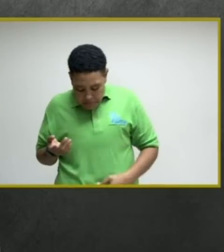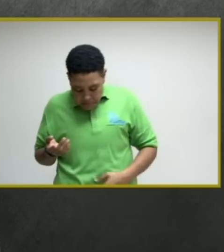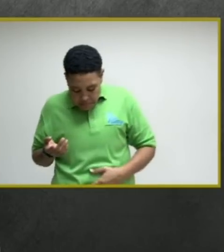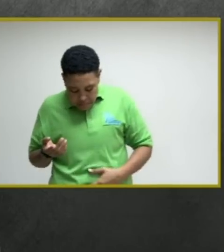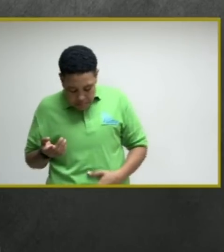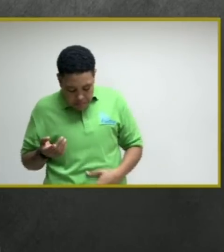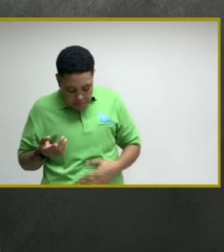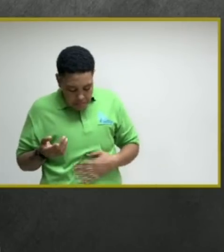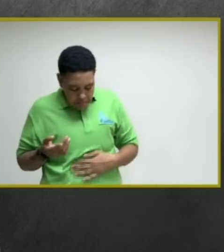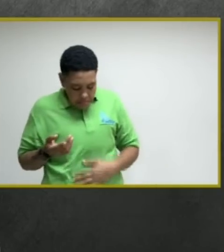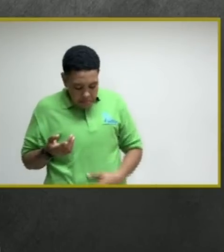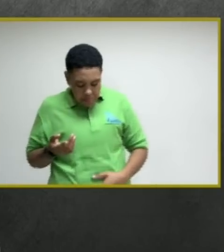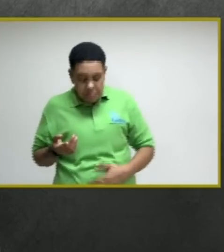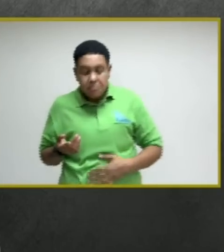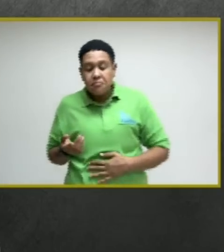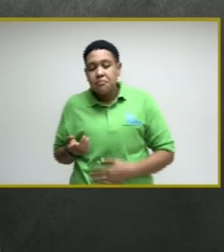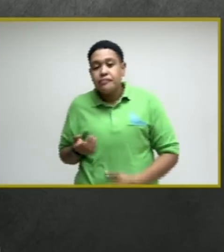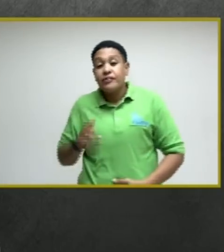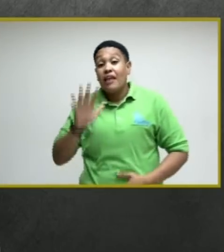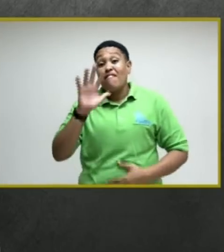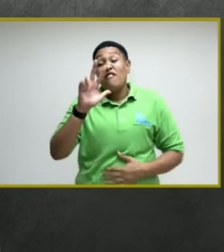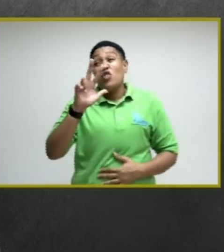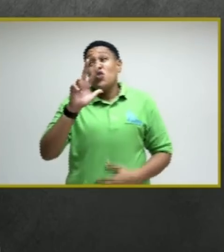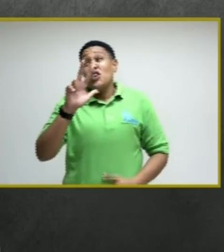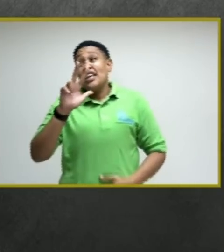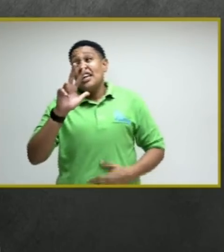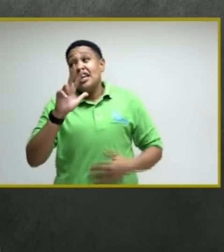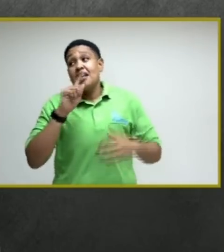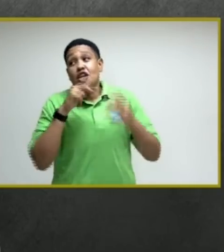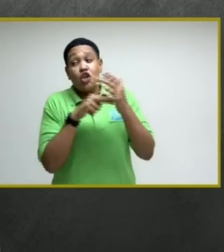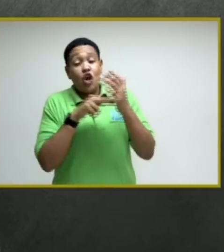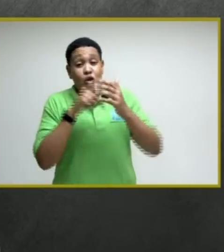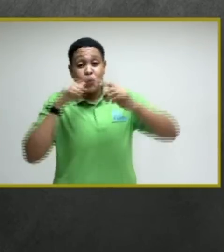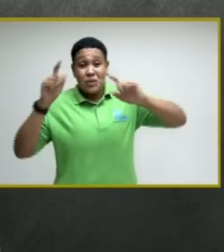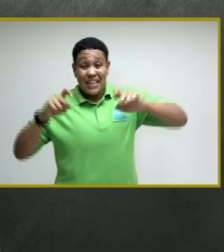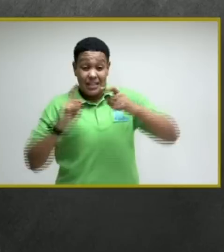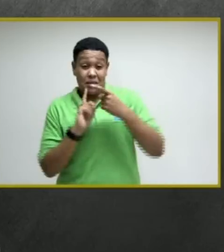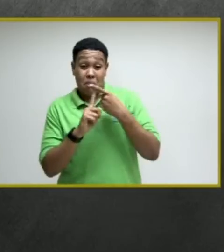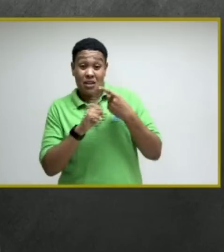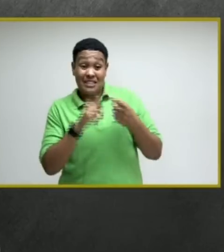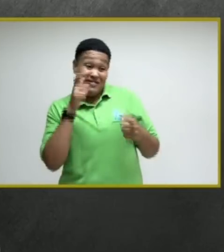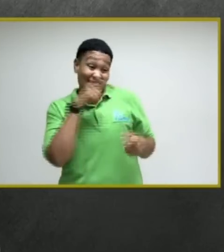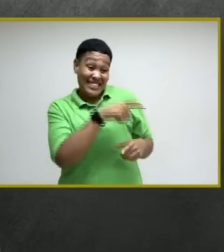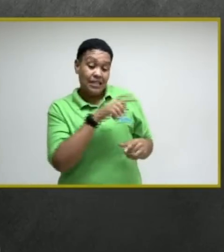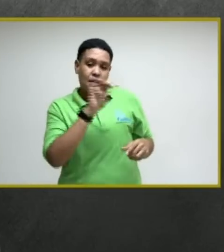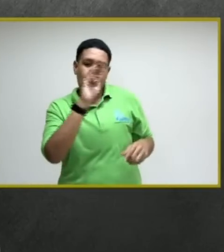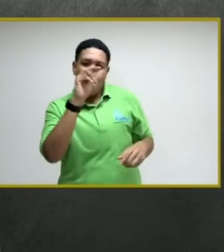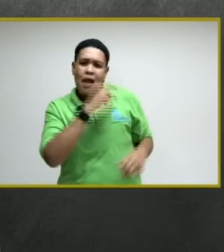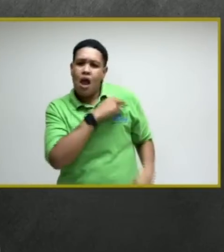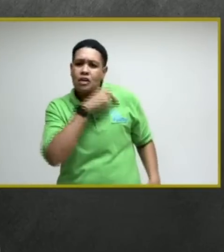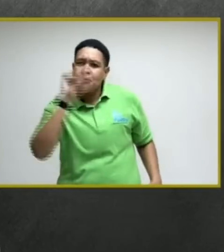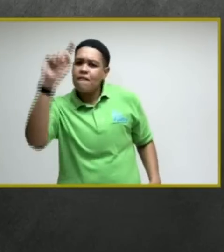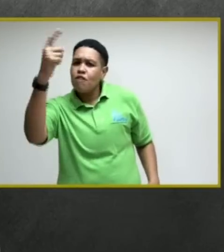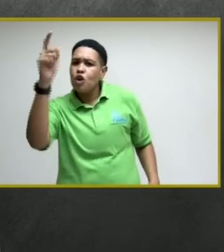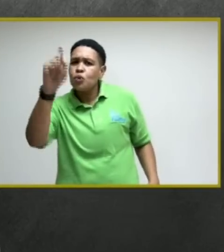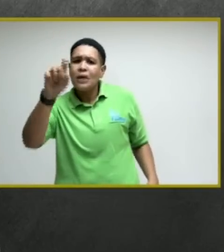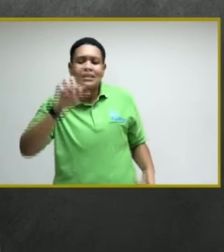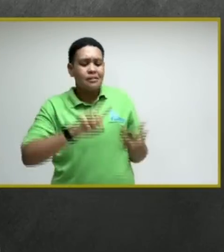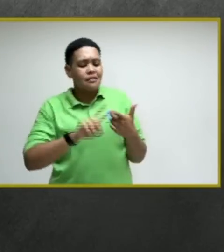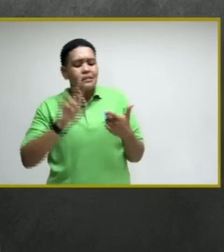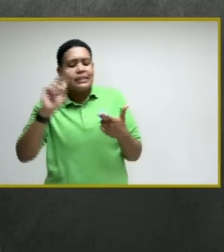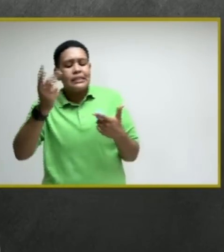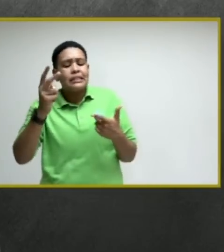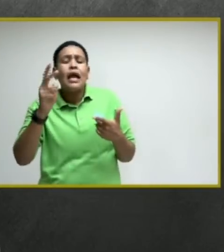53 nurses that have tested positive very recently at Cornwall Regional Hospital? That's the first question. And